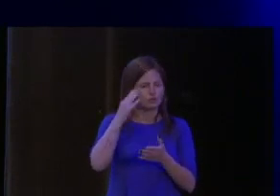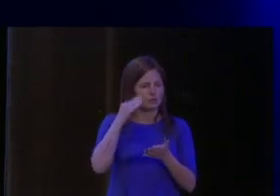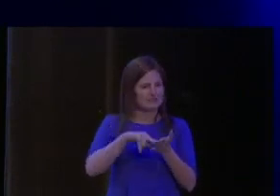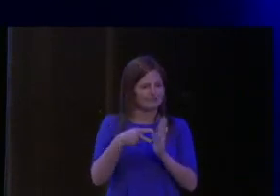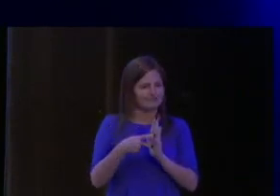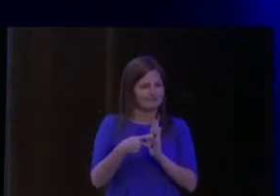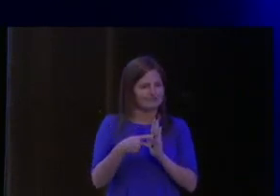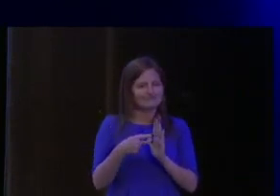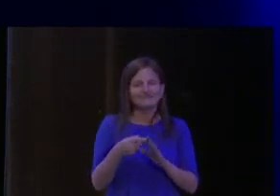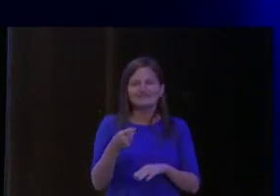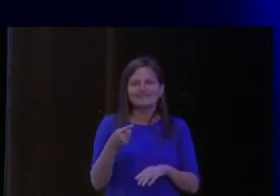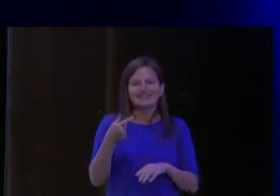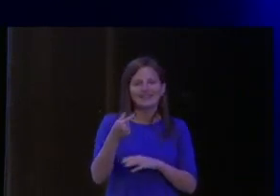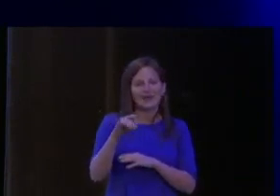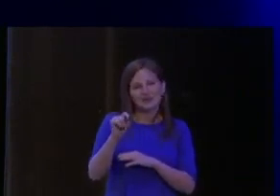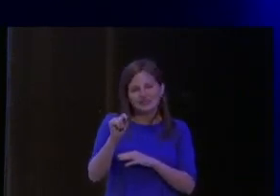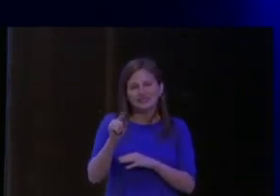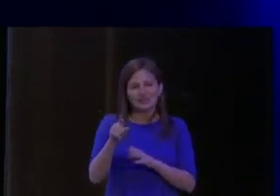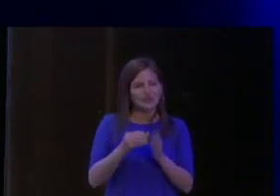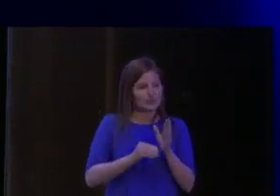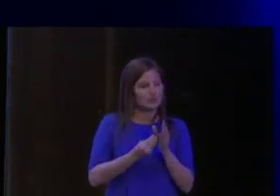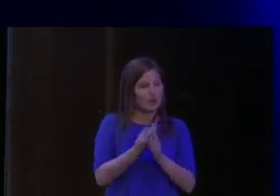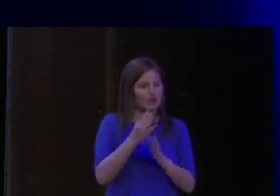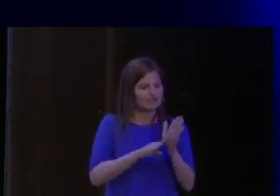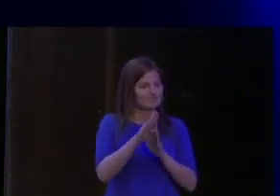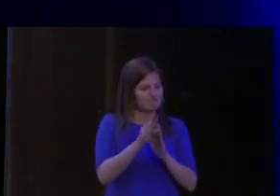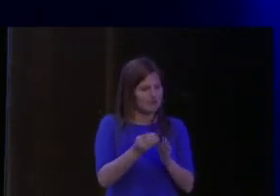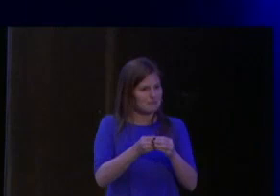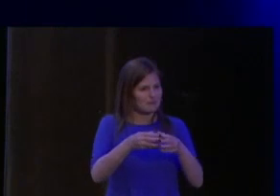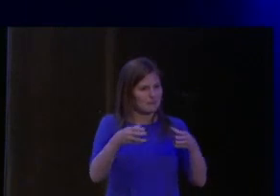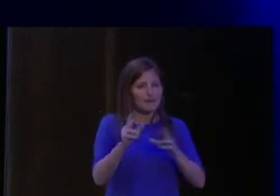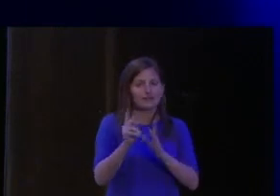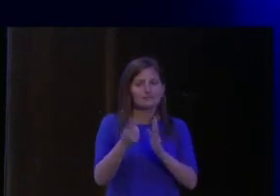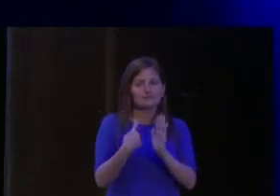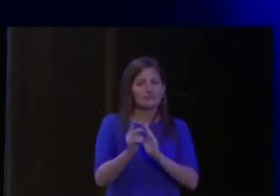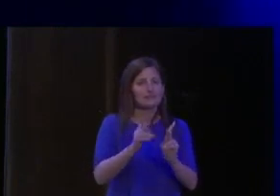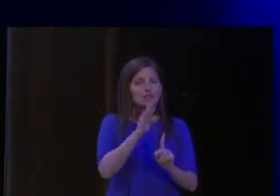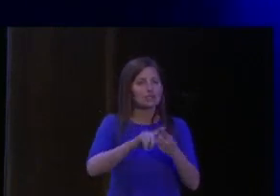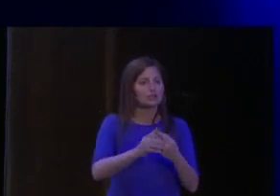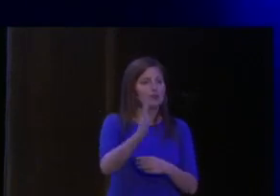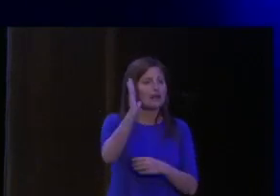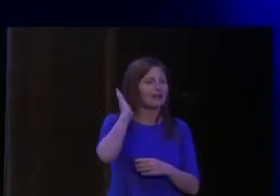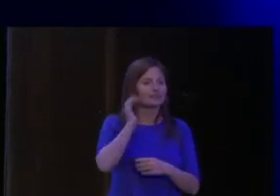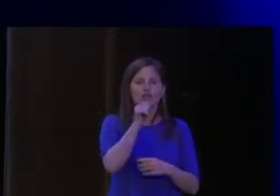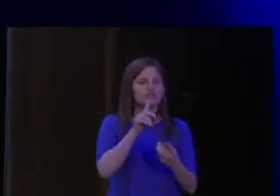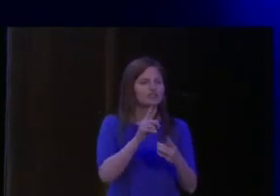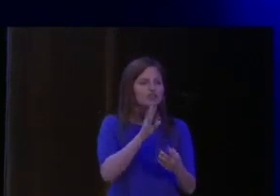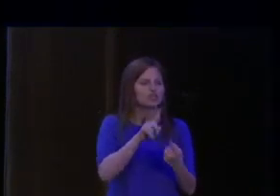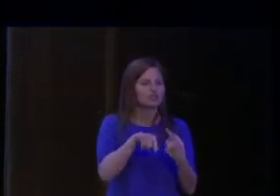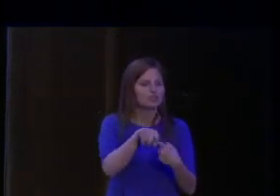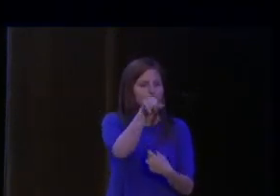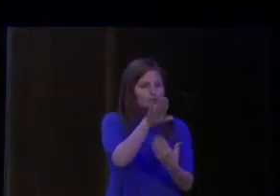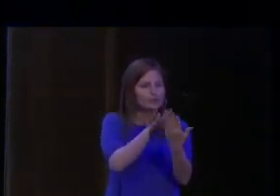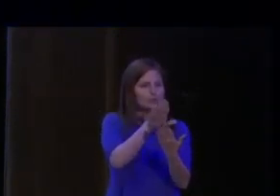means? That as you're growing, developing, and unfolding, sometimes people are talking to your past, but they're not talking to you.